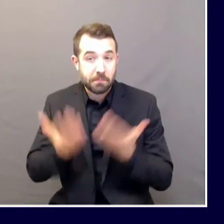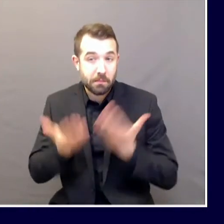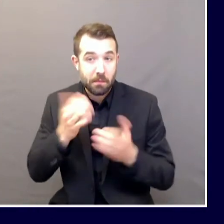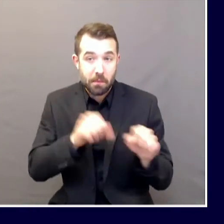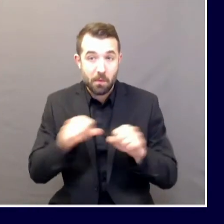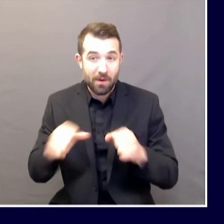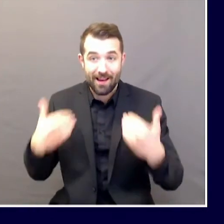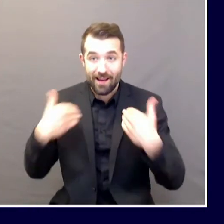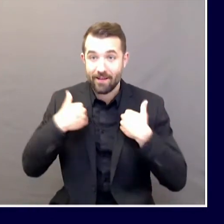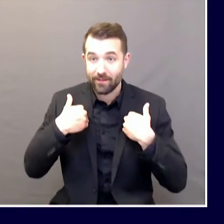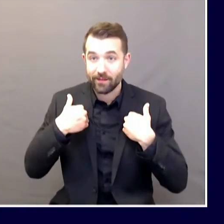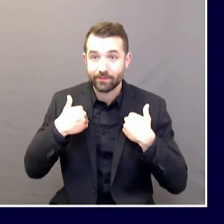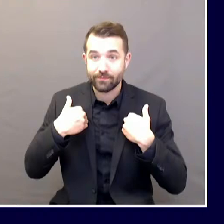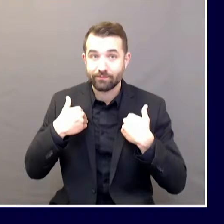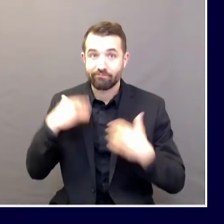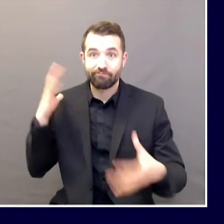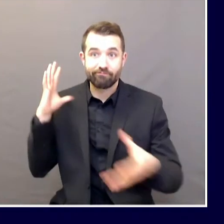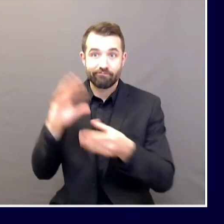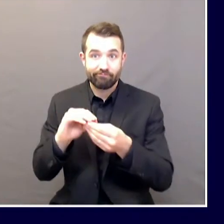Cumulatively,